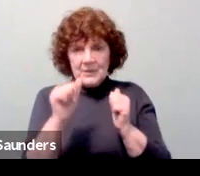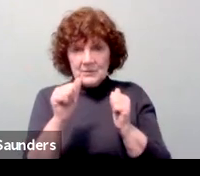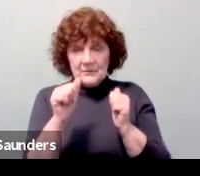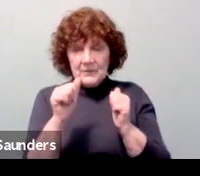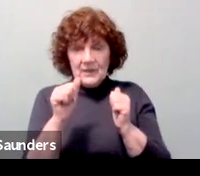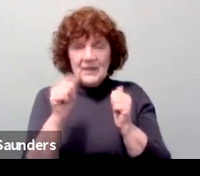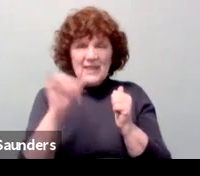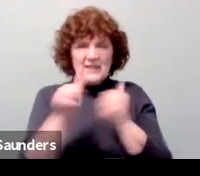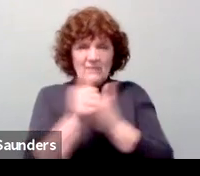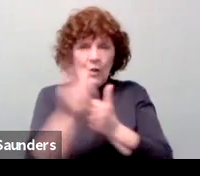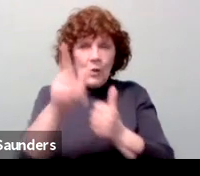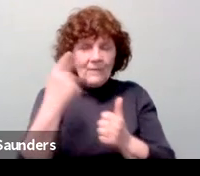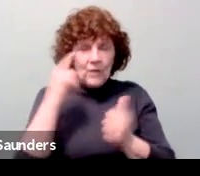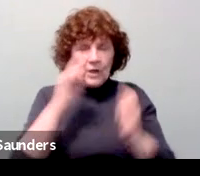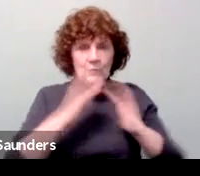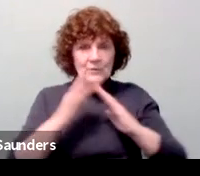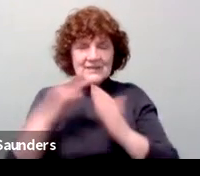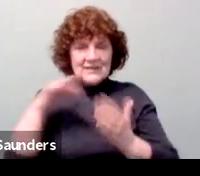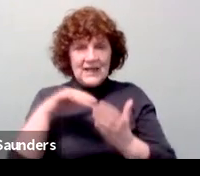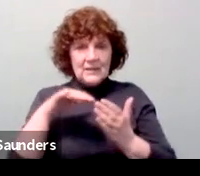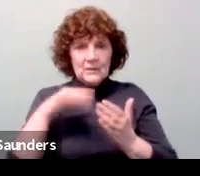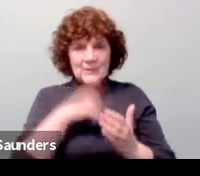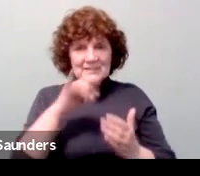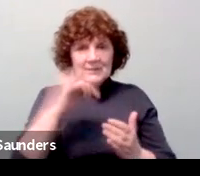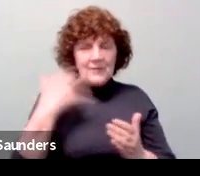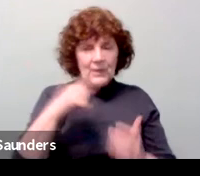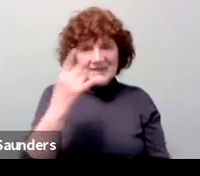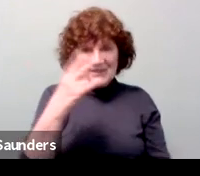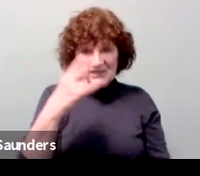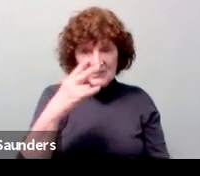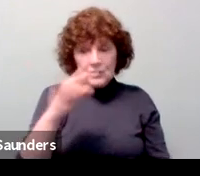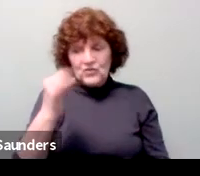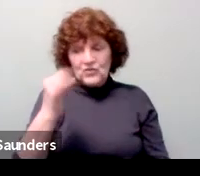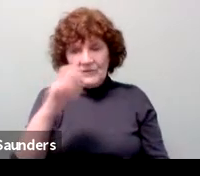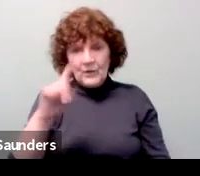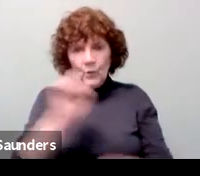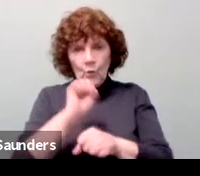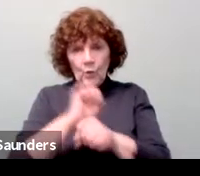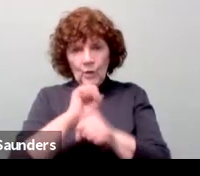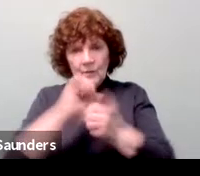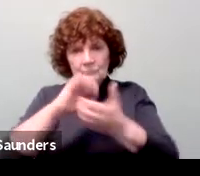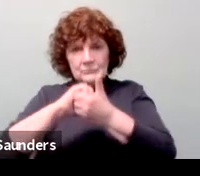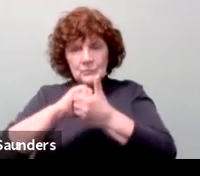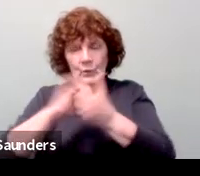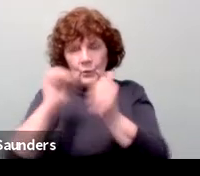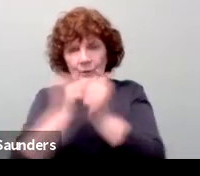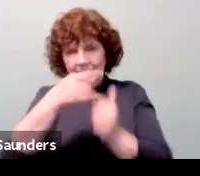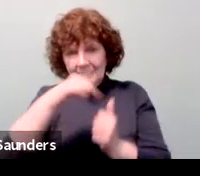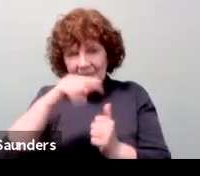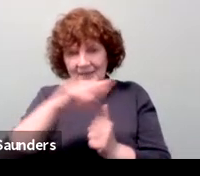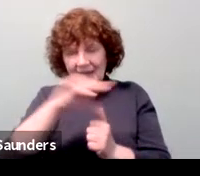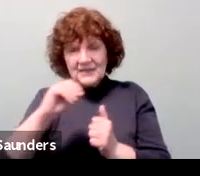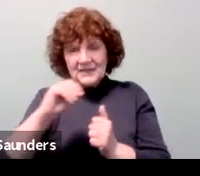study done in 2017, the Federation is working in partnership with Pitt and the Jewish community